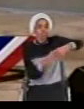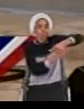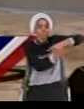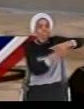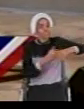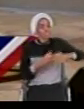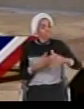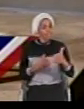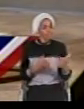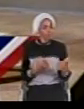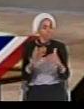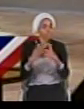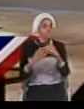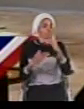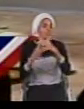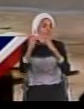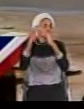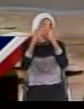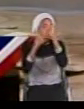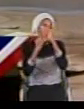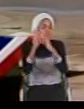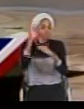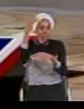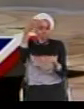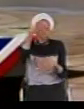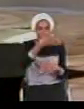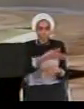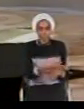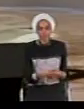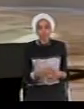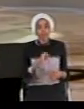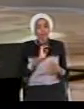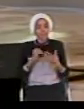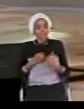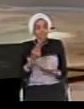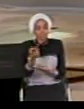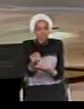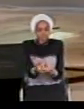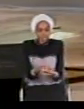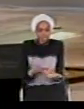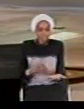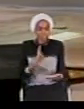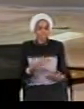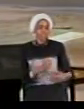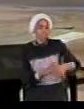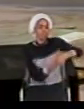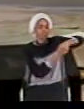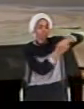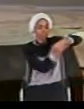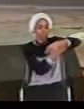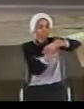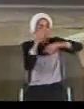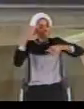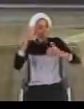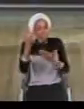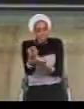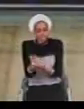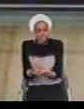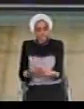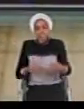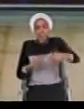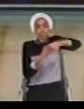another buildeth thereon. I have laid the foundation. He laid the